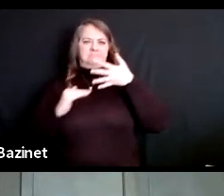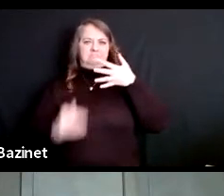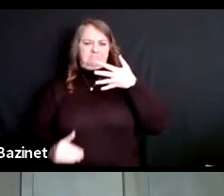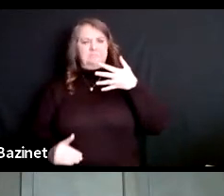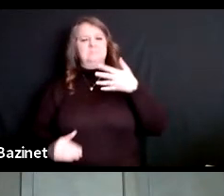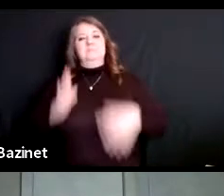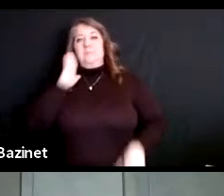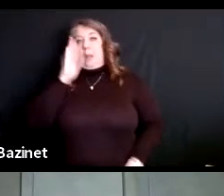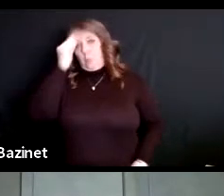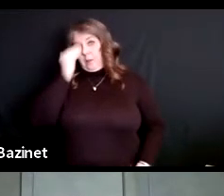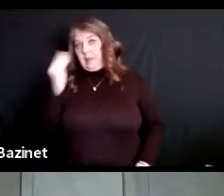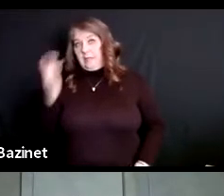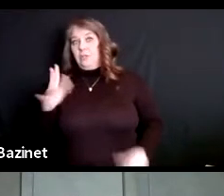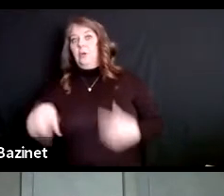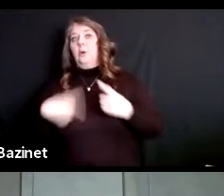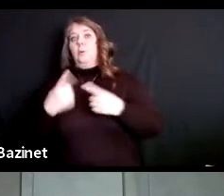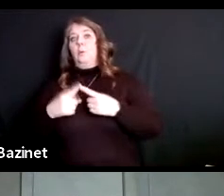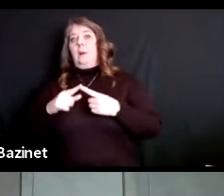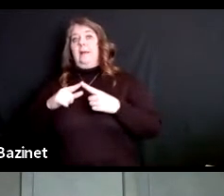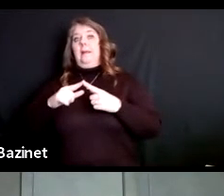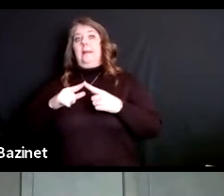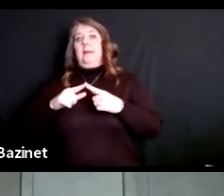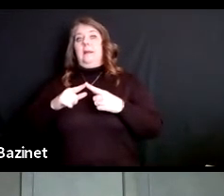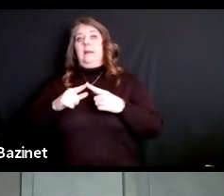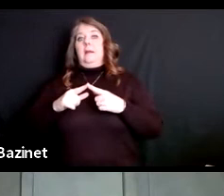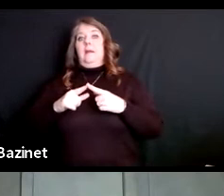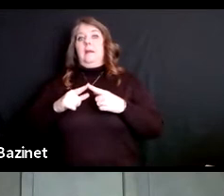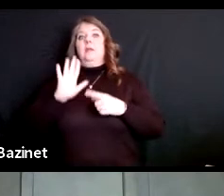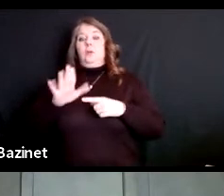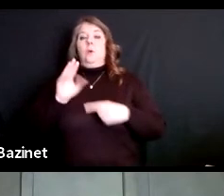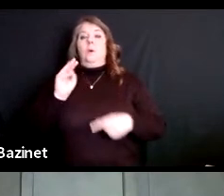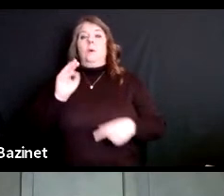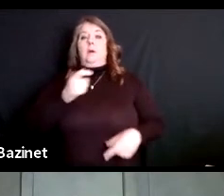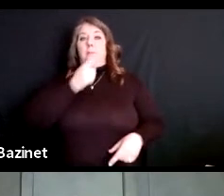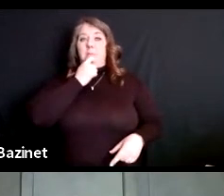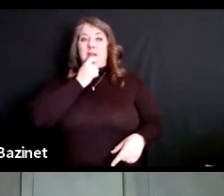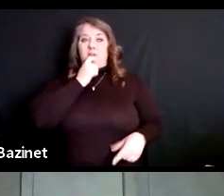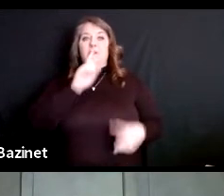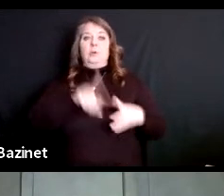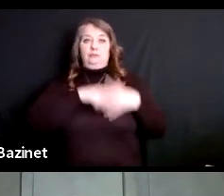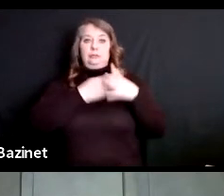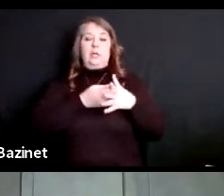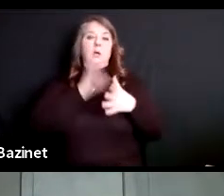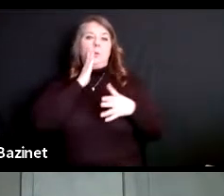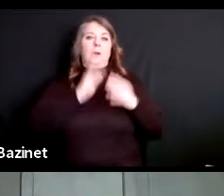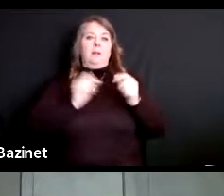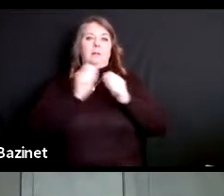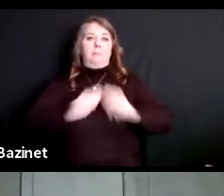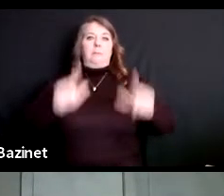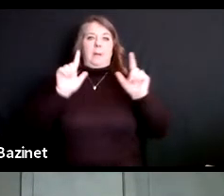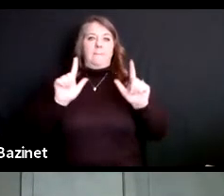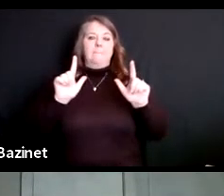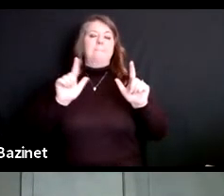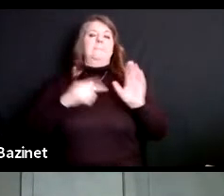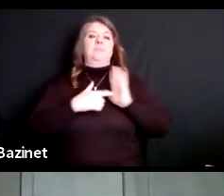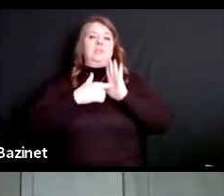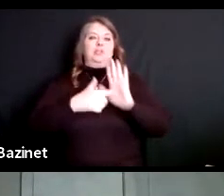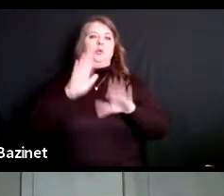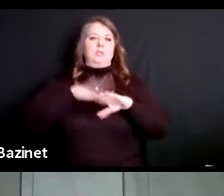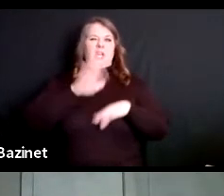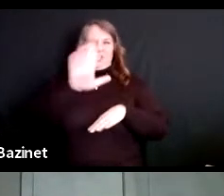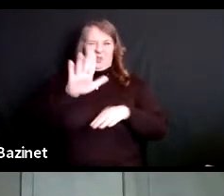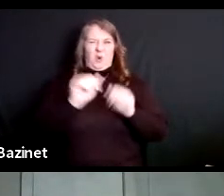I'll let you know when we enable your microphone. There'll be a pop-up that shows on your